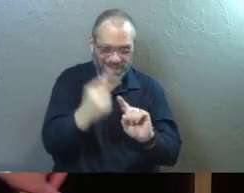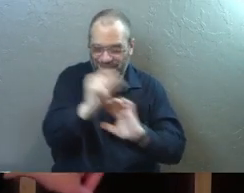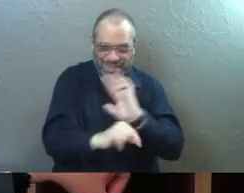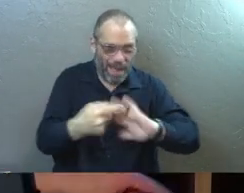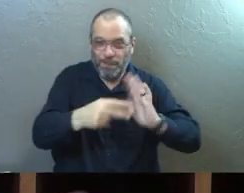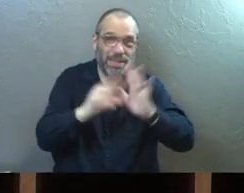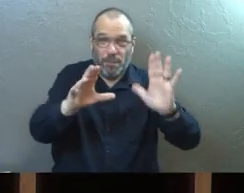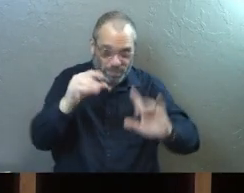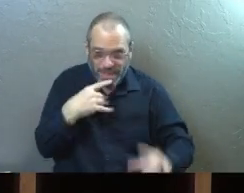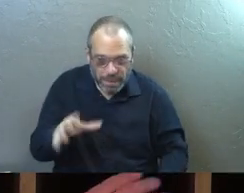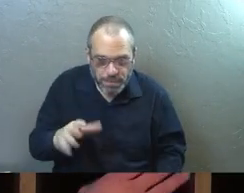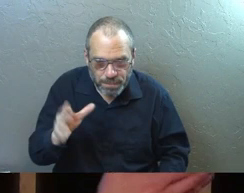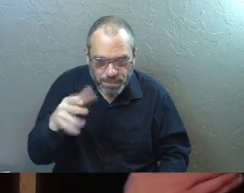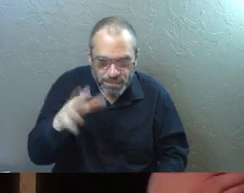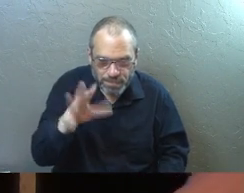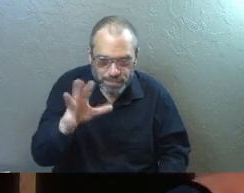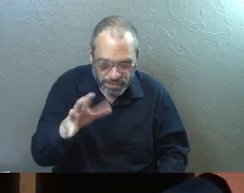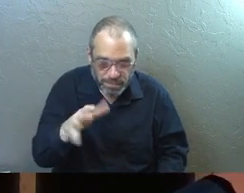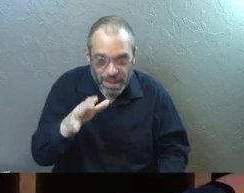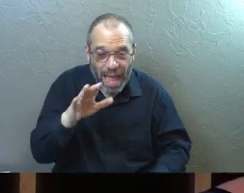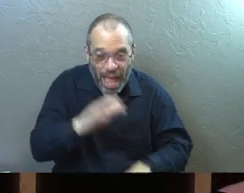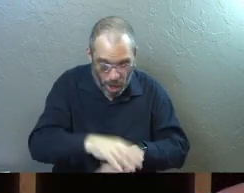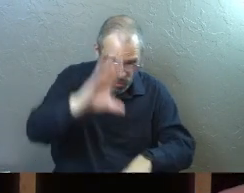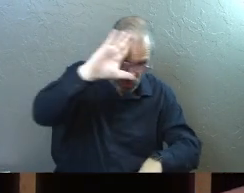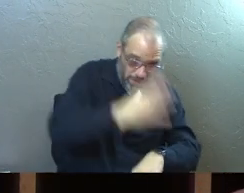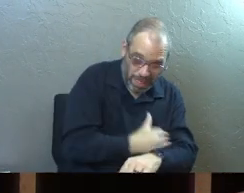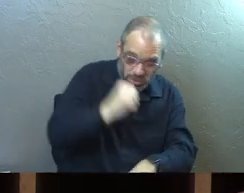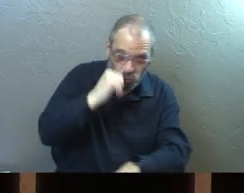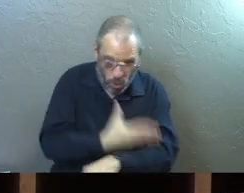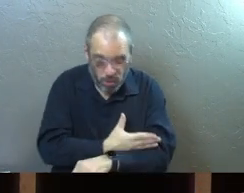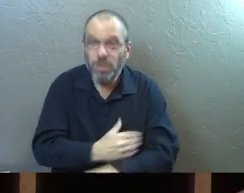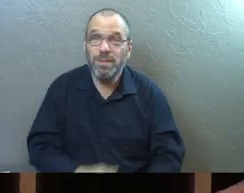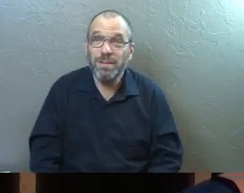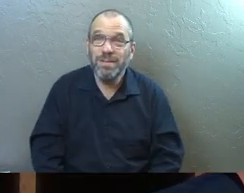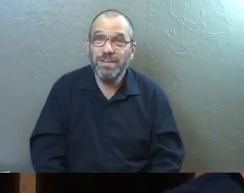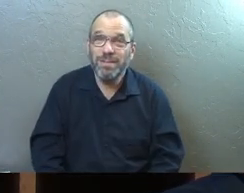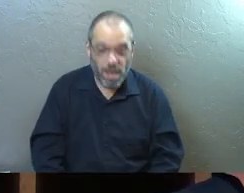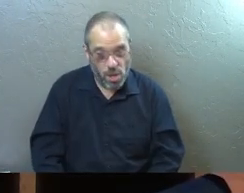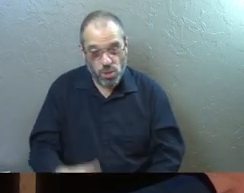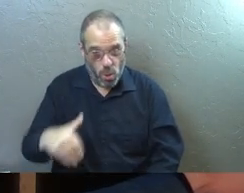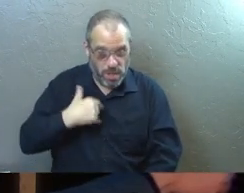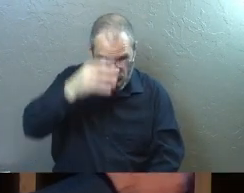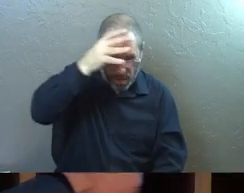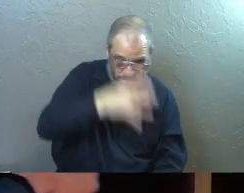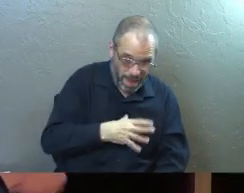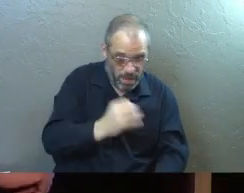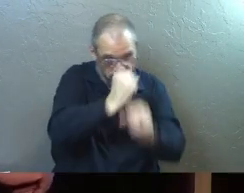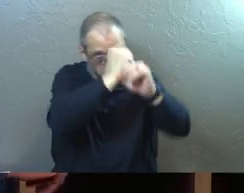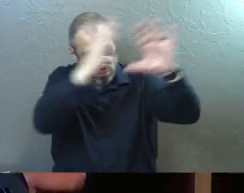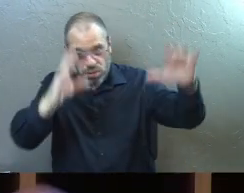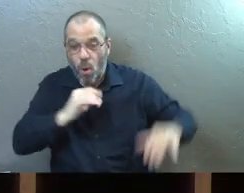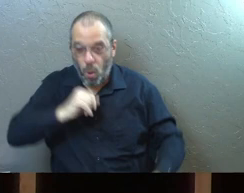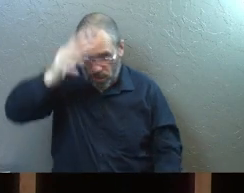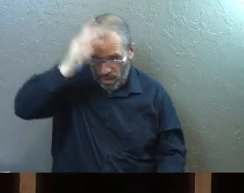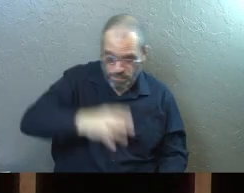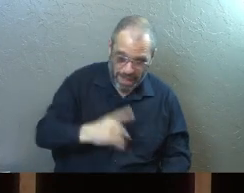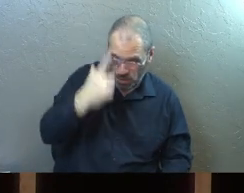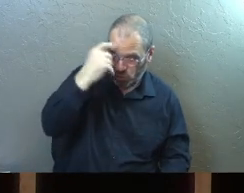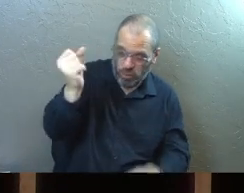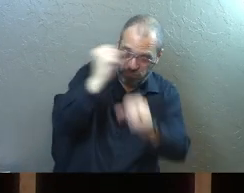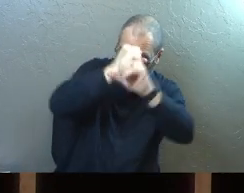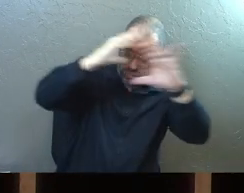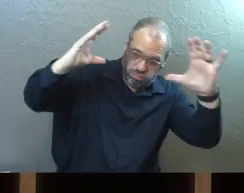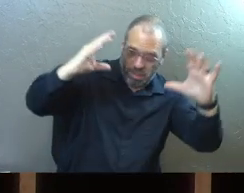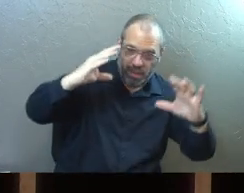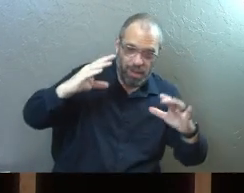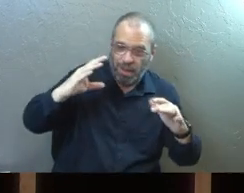is. And look at what he says. Like it's going to be on your sons and daughters. Your young men are going to see visions. Your old men are going to